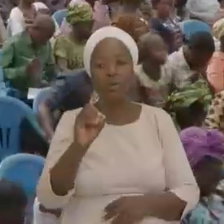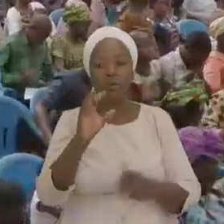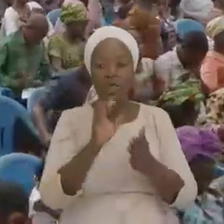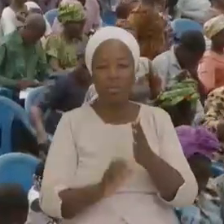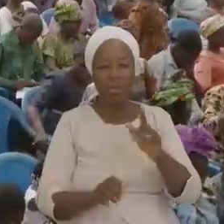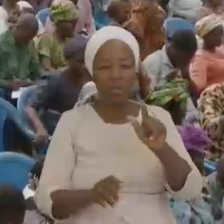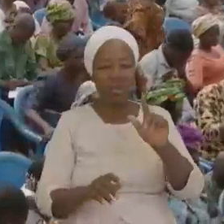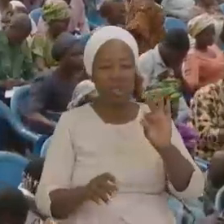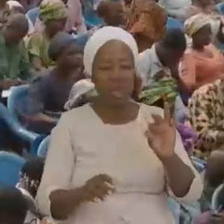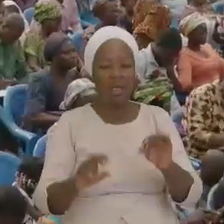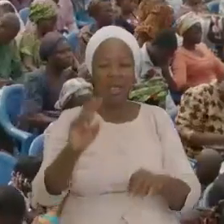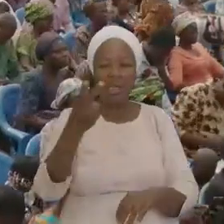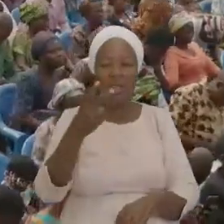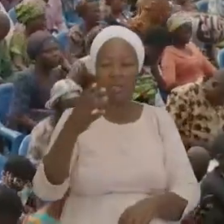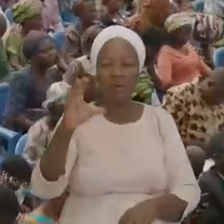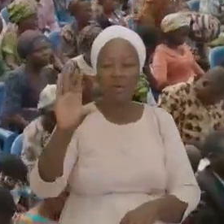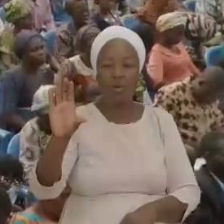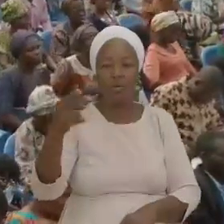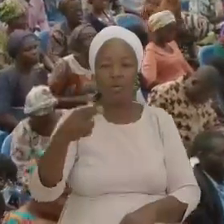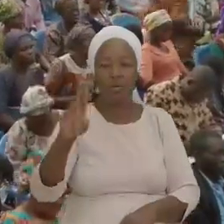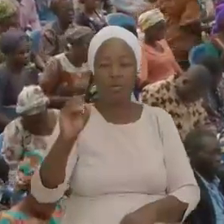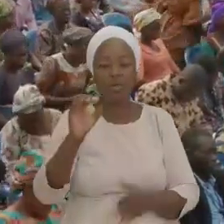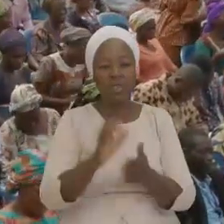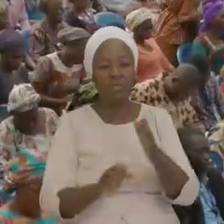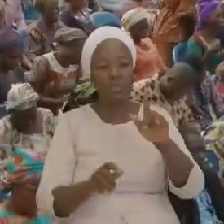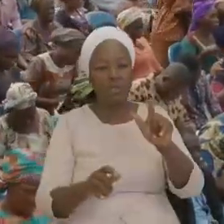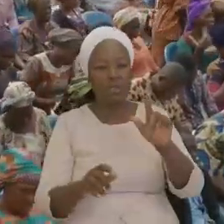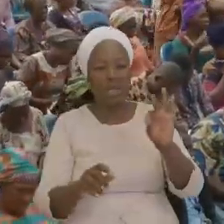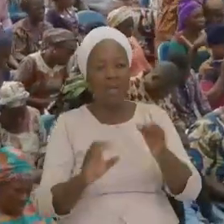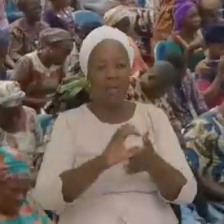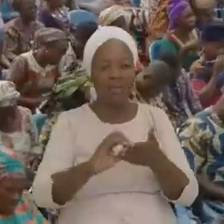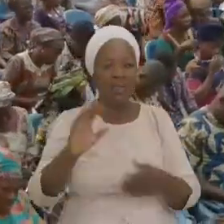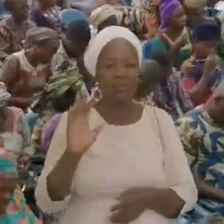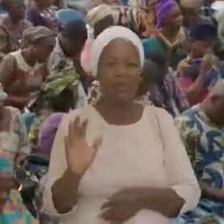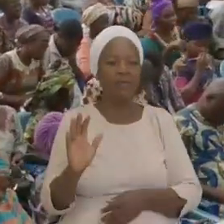29. In 2 Chronicles chapter 29, we're looking at verse 5.